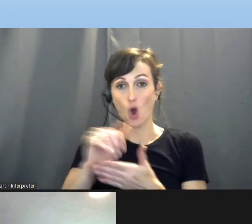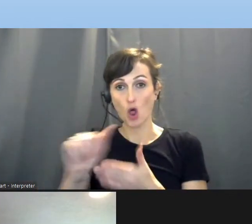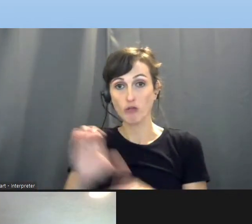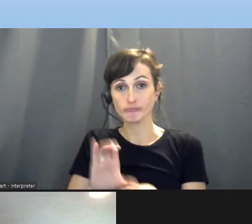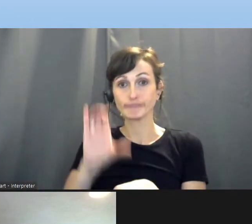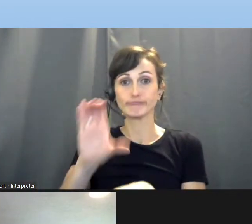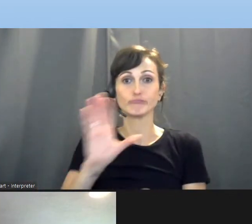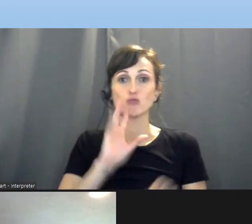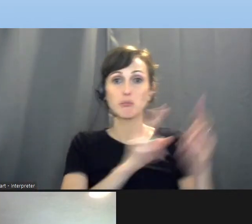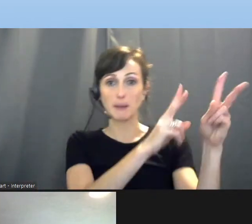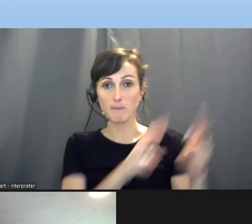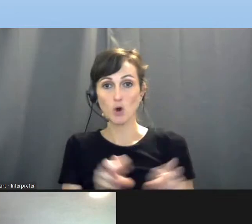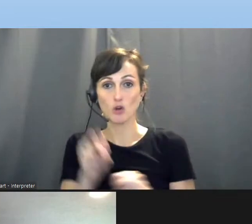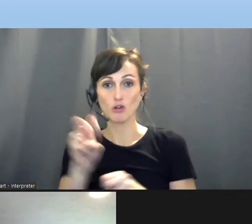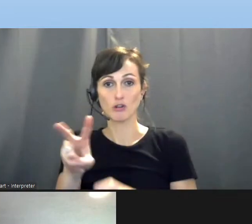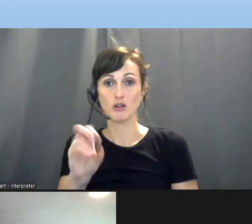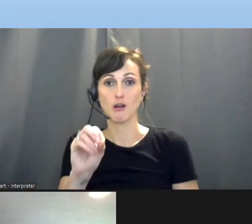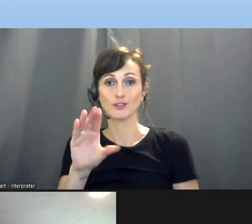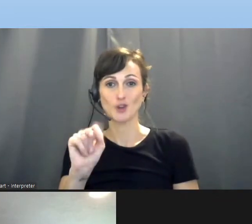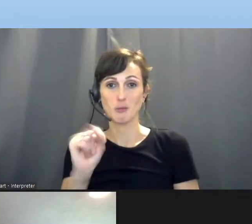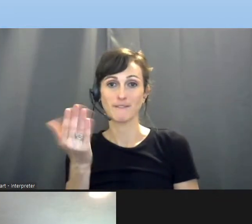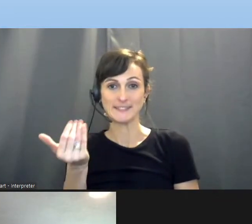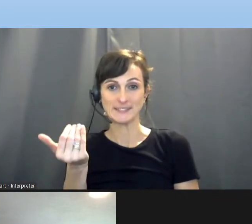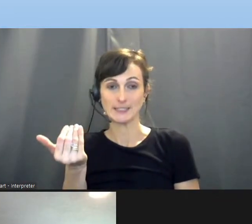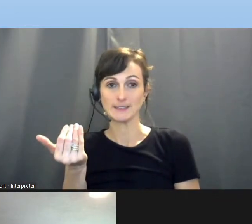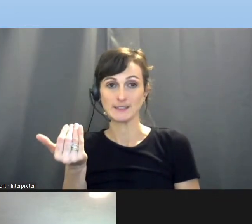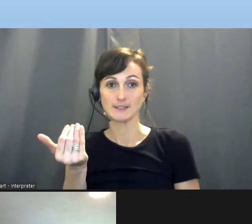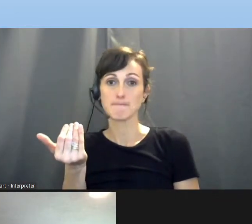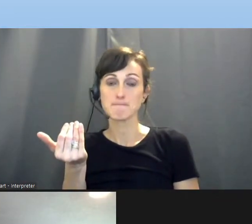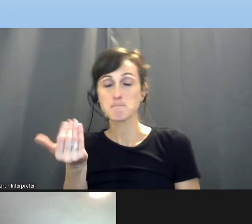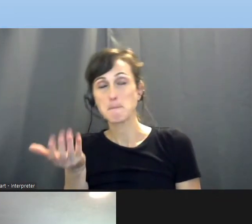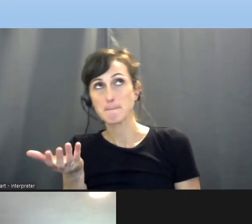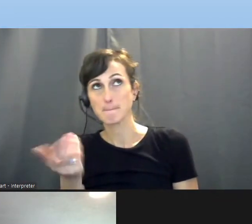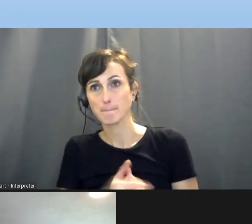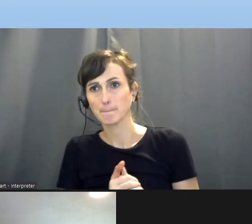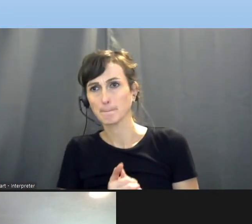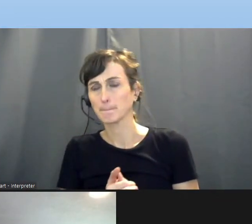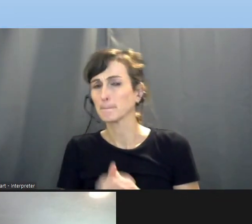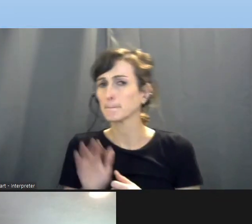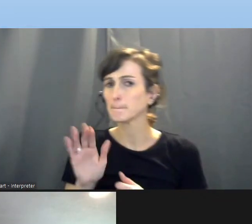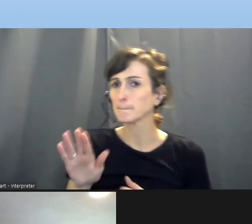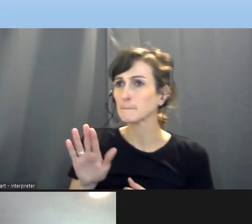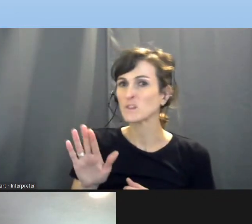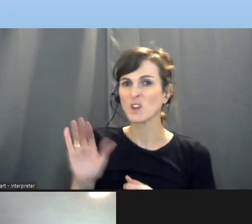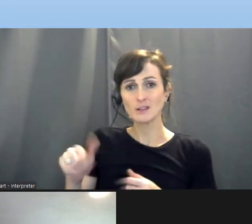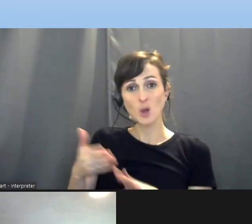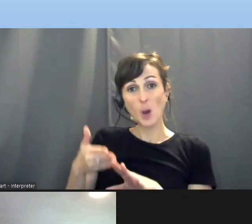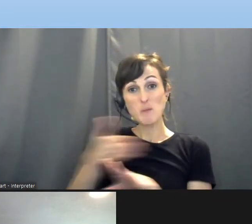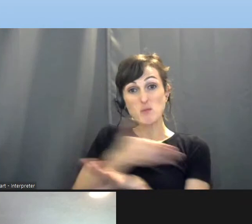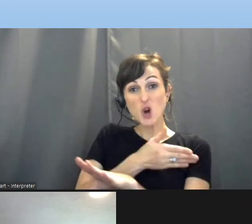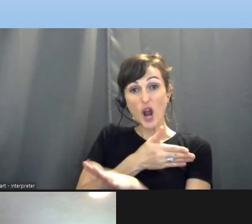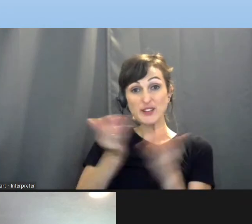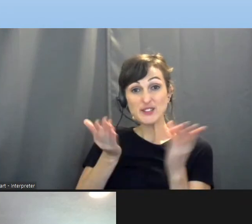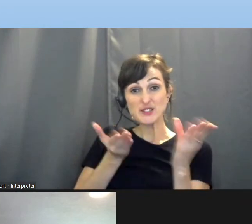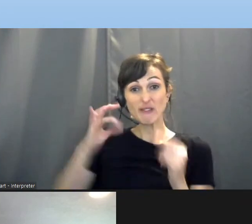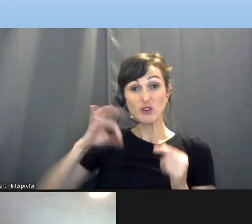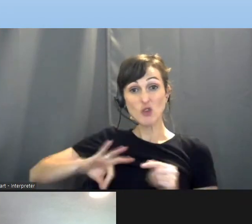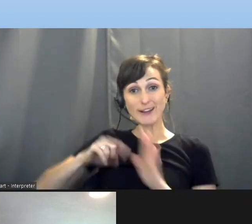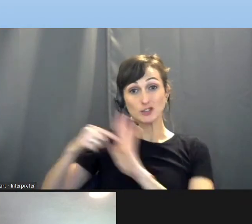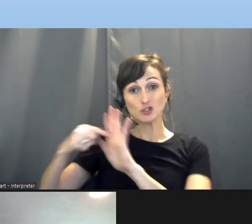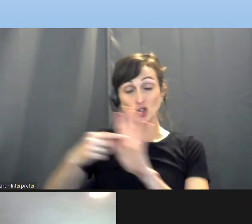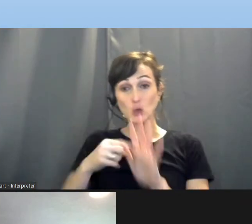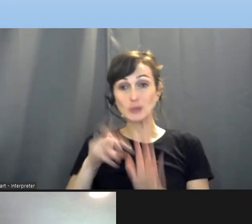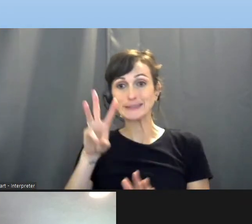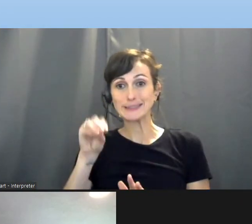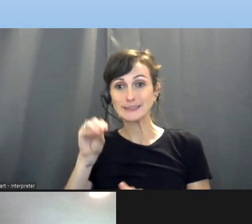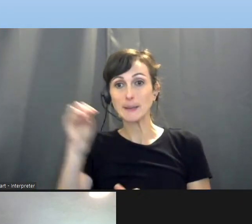pulled on October 15th. This is What's prior service credit? It shows it 60%.